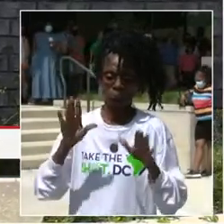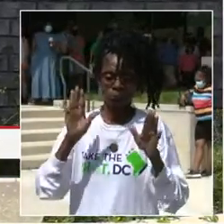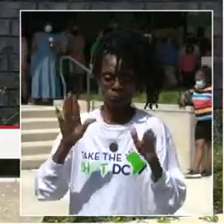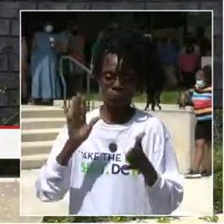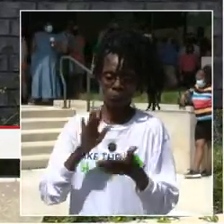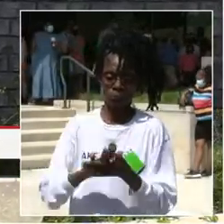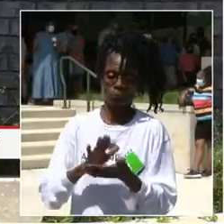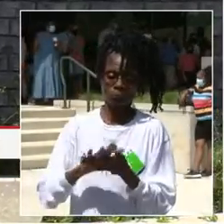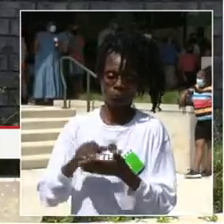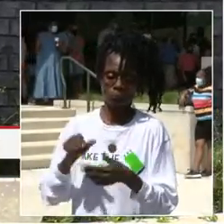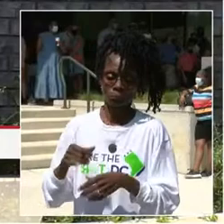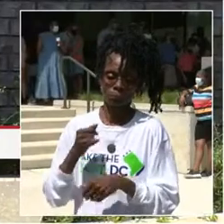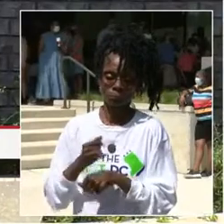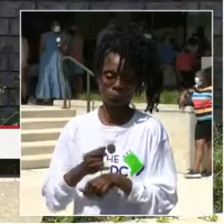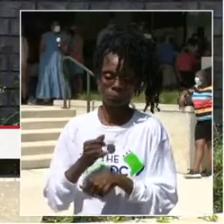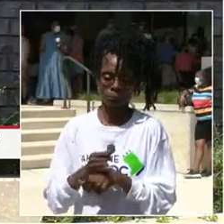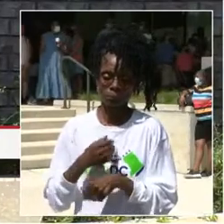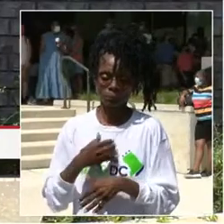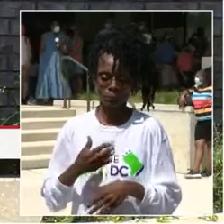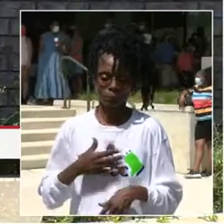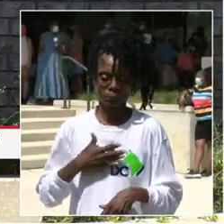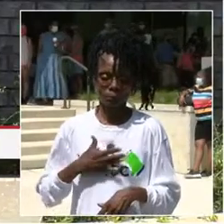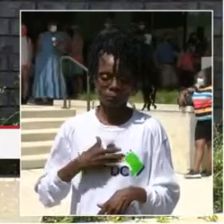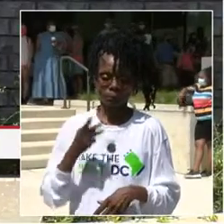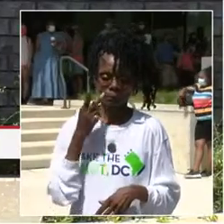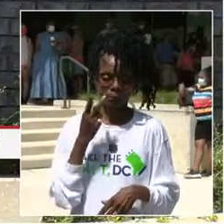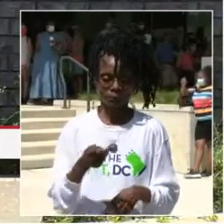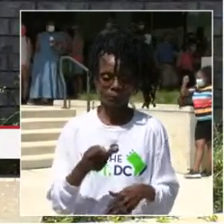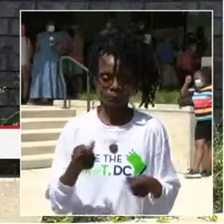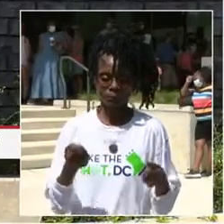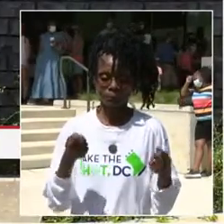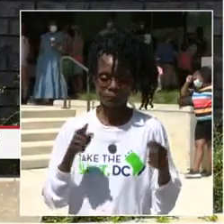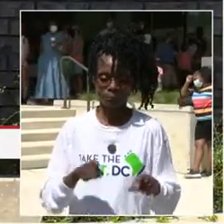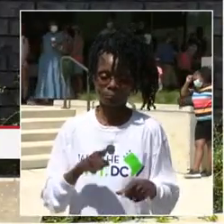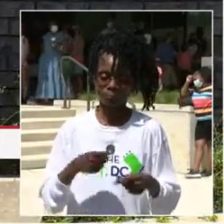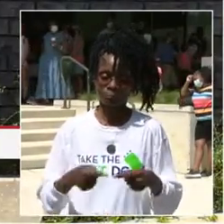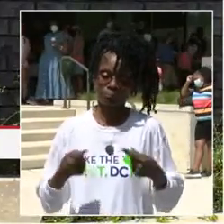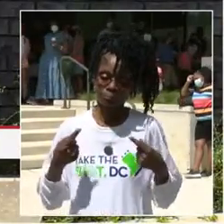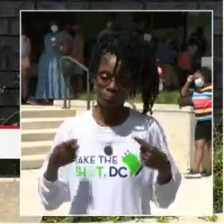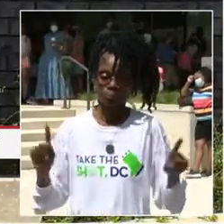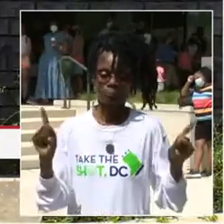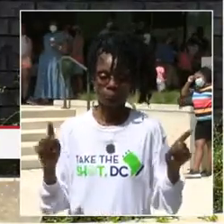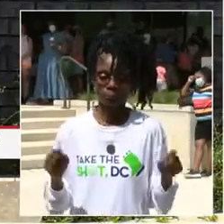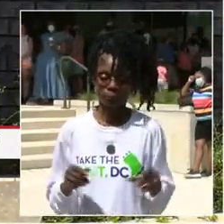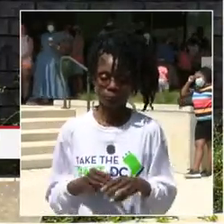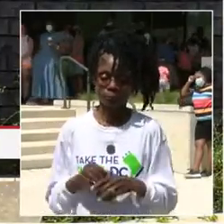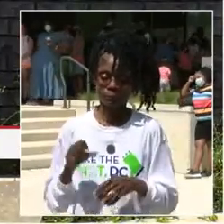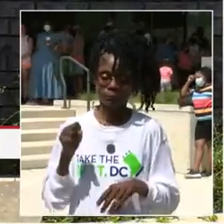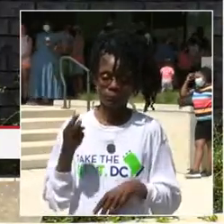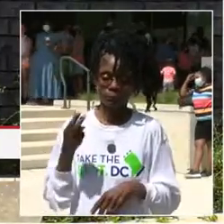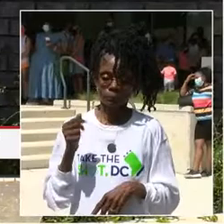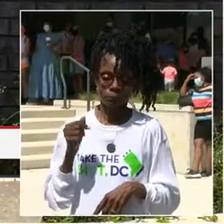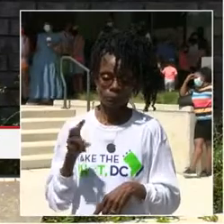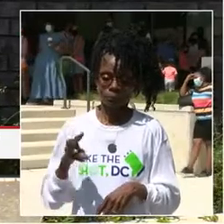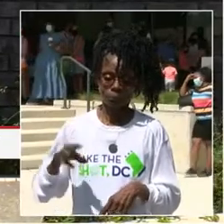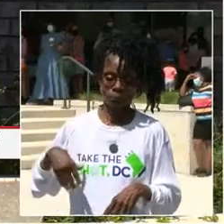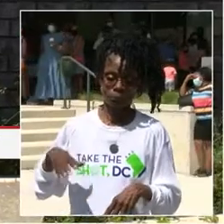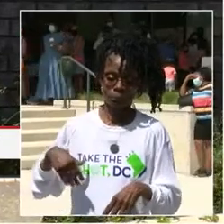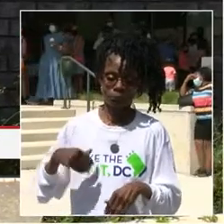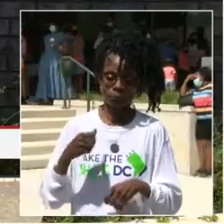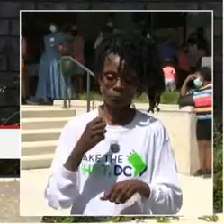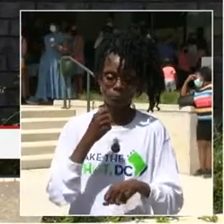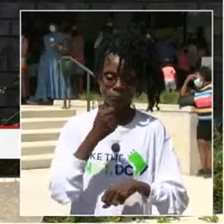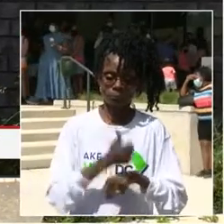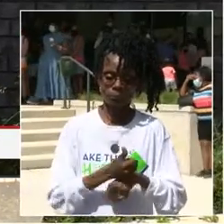to see that that's happening here. And then finally, Lake Arnation, Shaw is also unfinished. And I'm excited and optimistic that the opening in this beautiful new